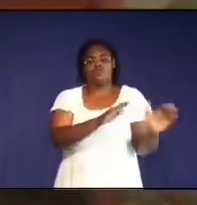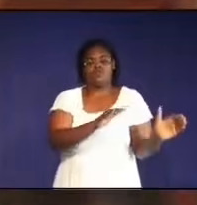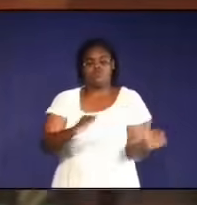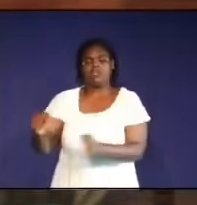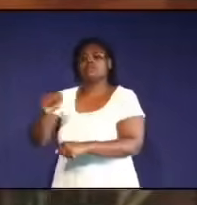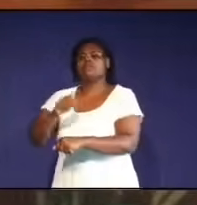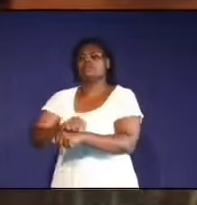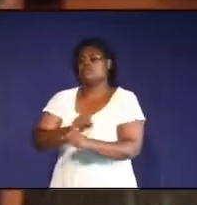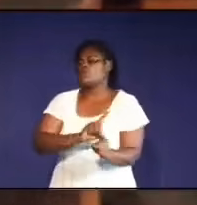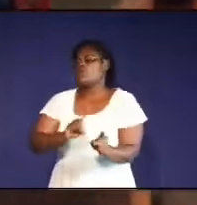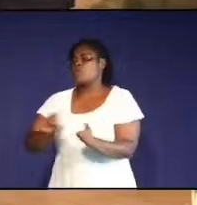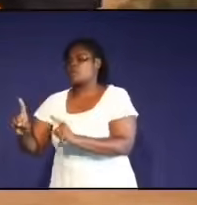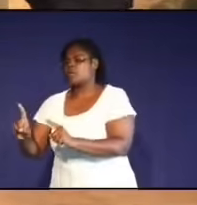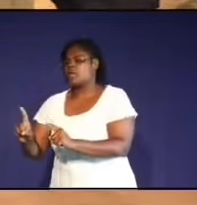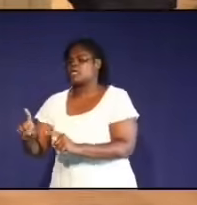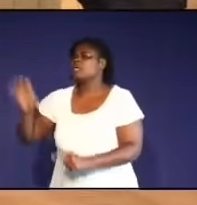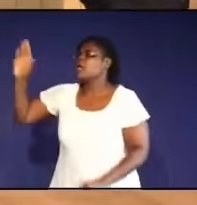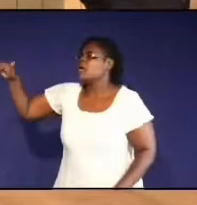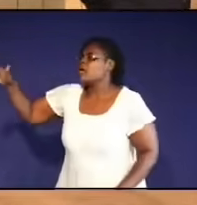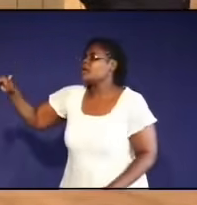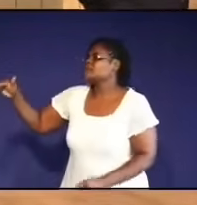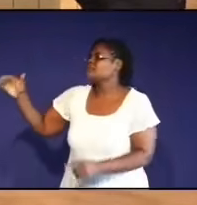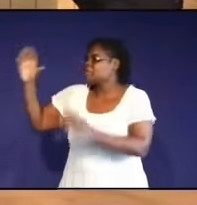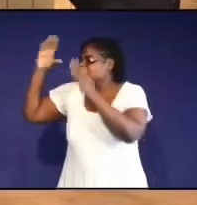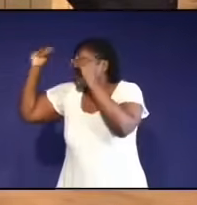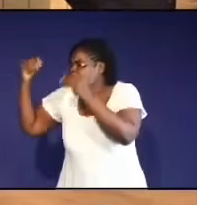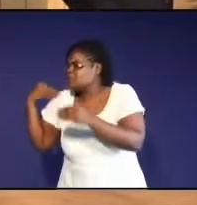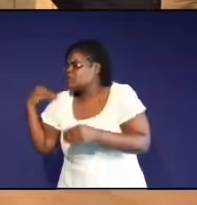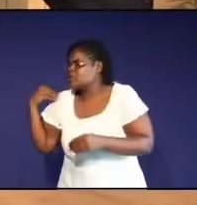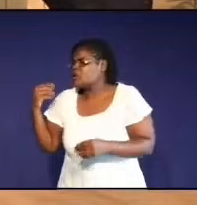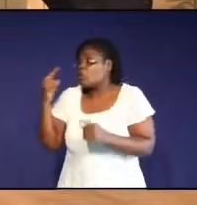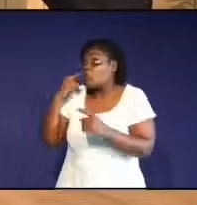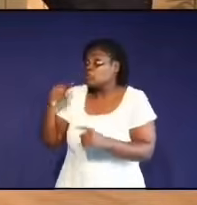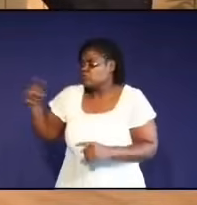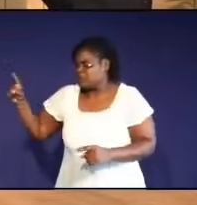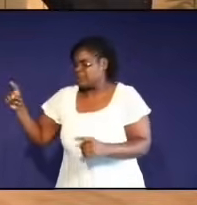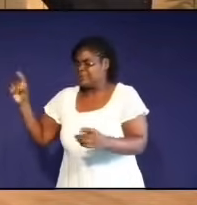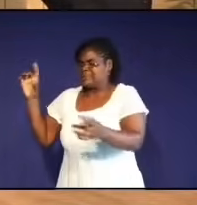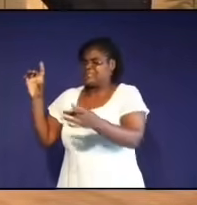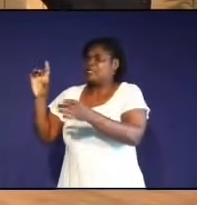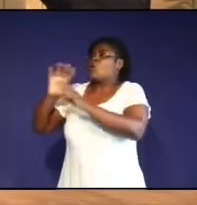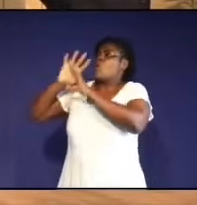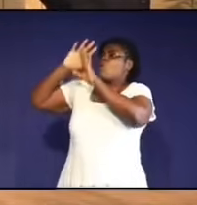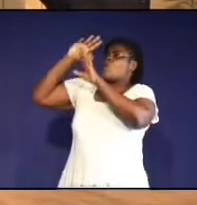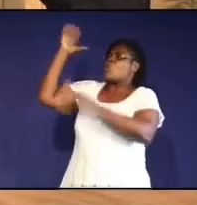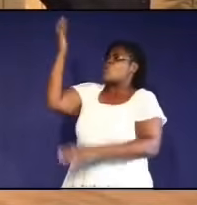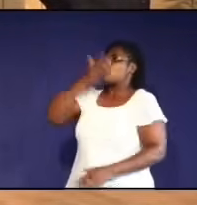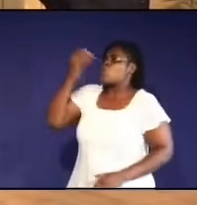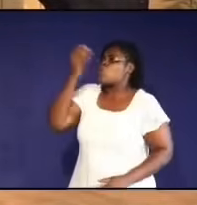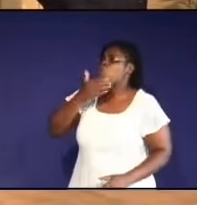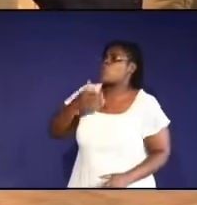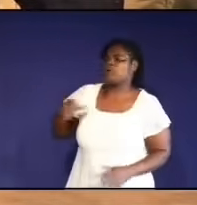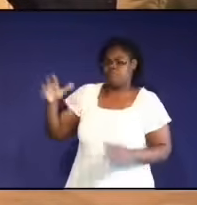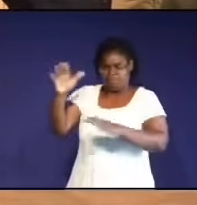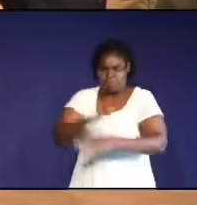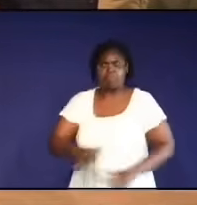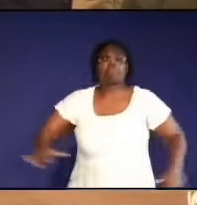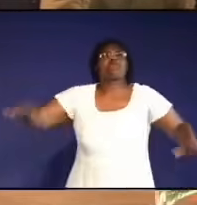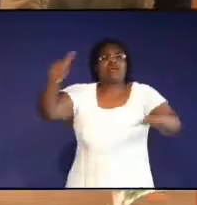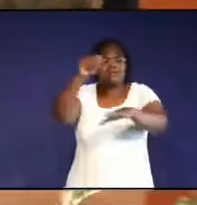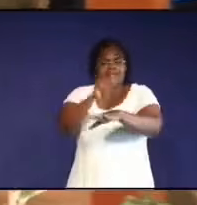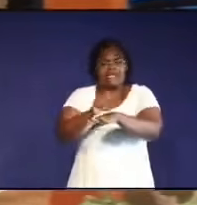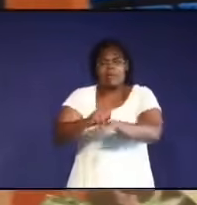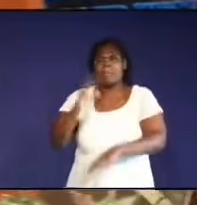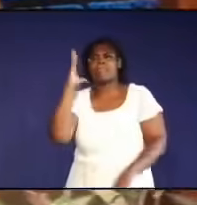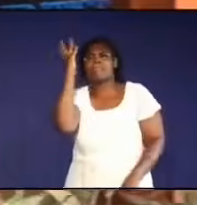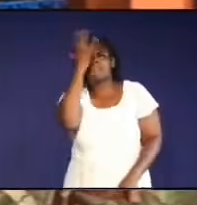temple. And they said, Master, do you see the magnificent splendor of this temple? Do you